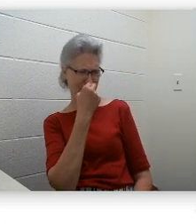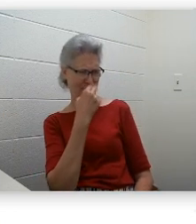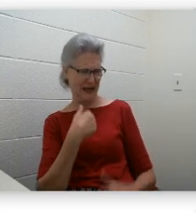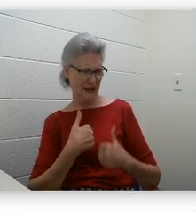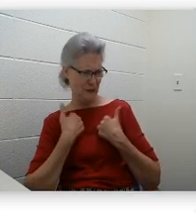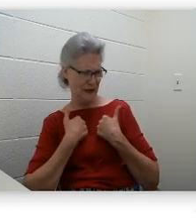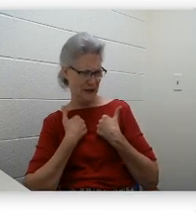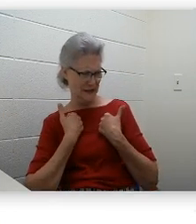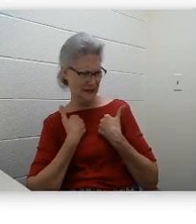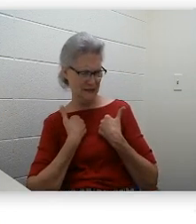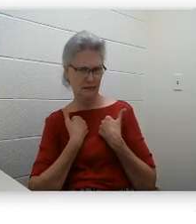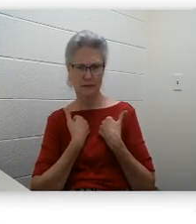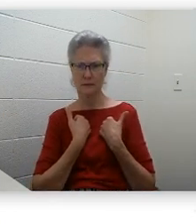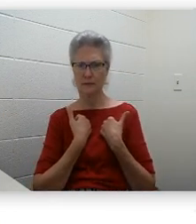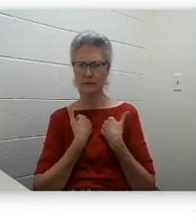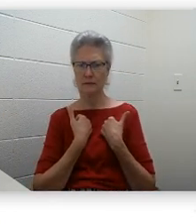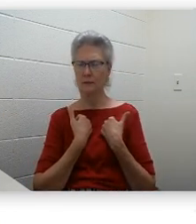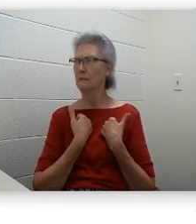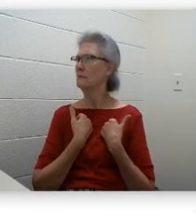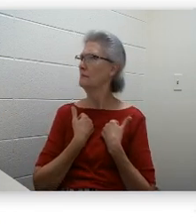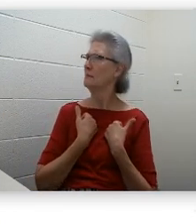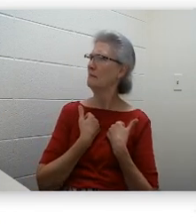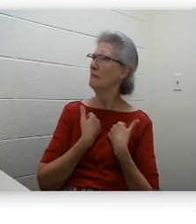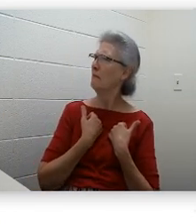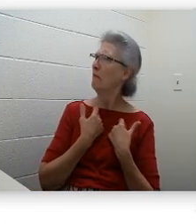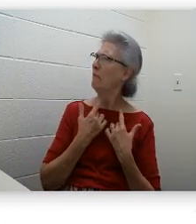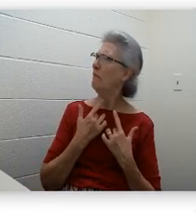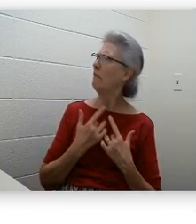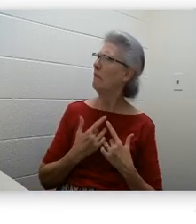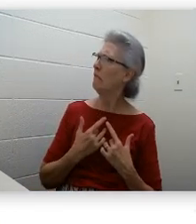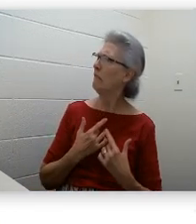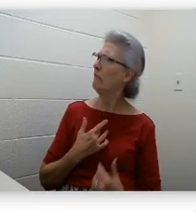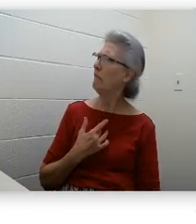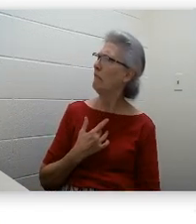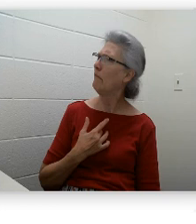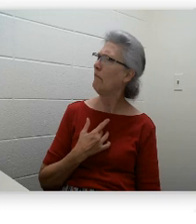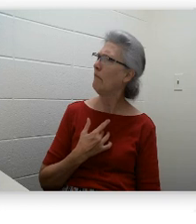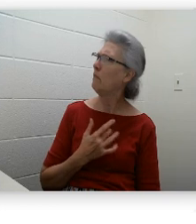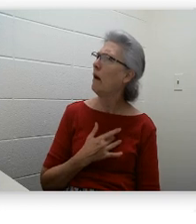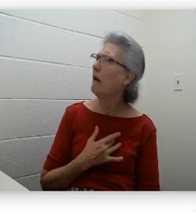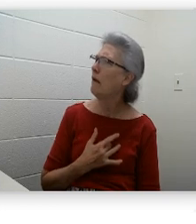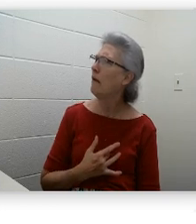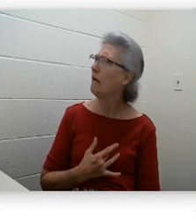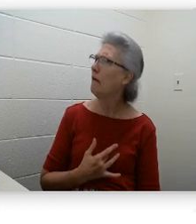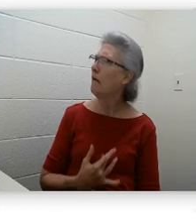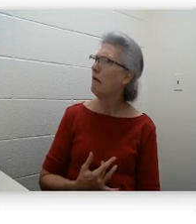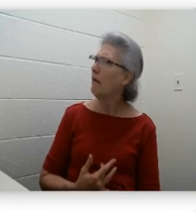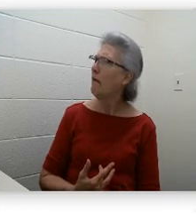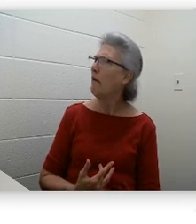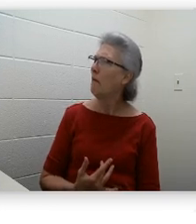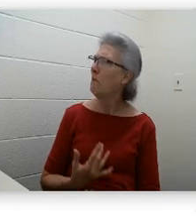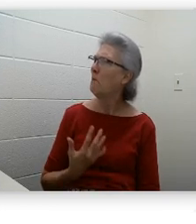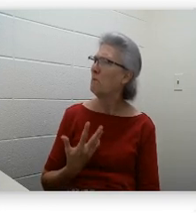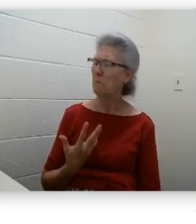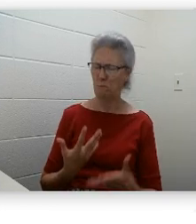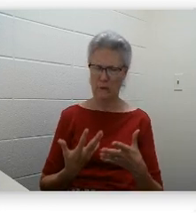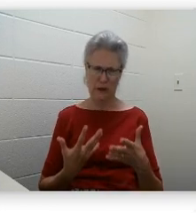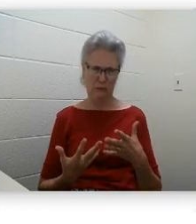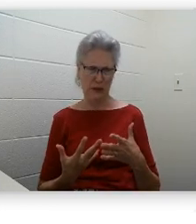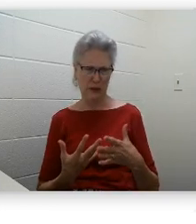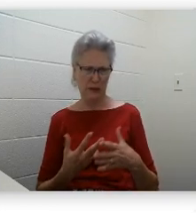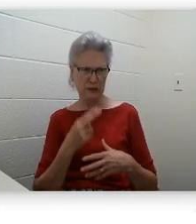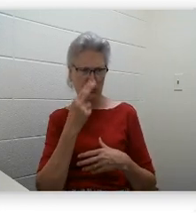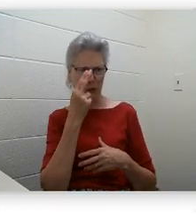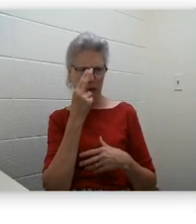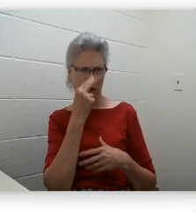address! Peter had a sinking feeling. For the first time, he felt that perhaps it was a